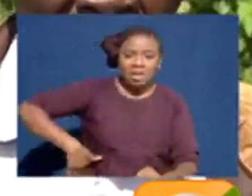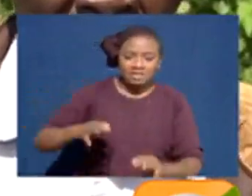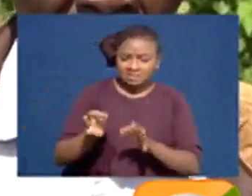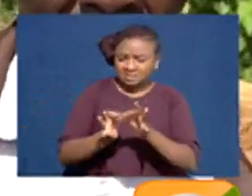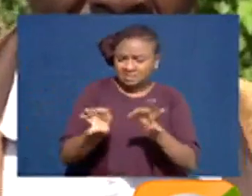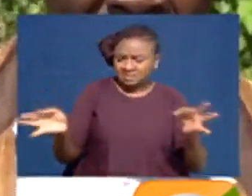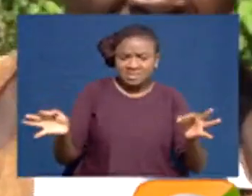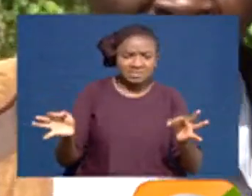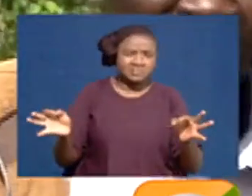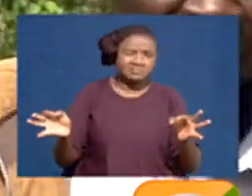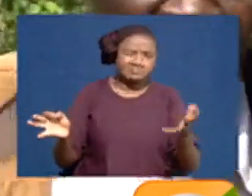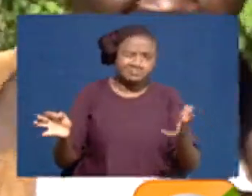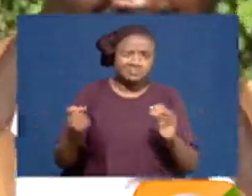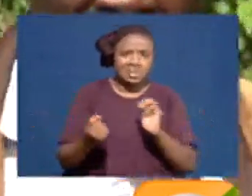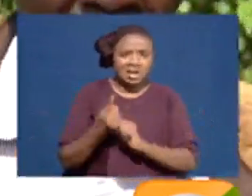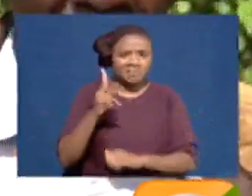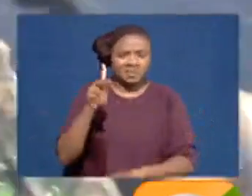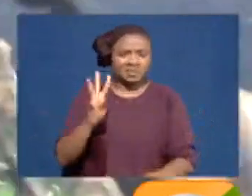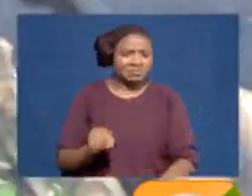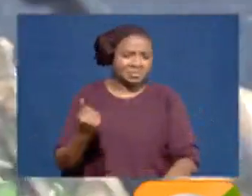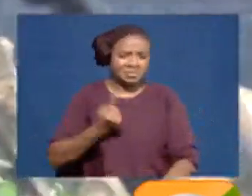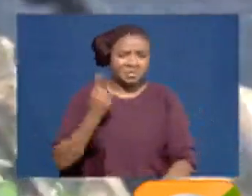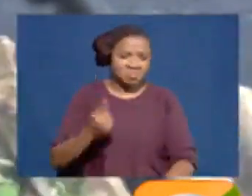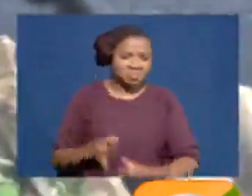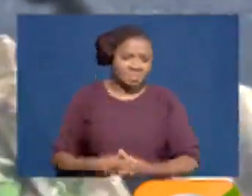kilomita 11 peke yake.